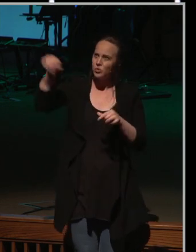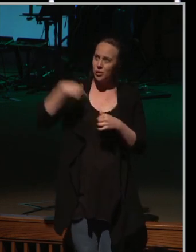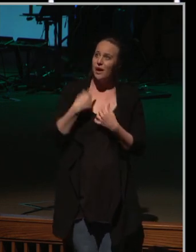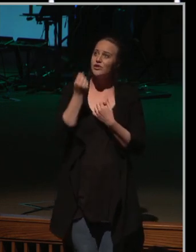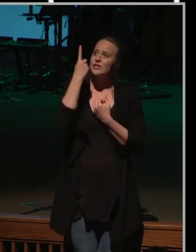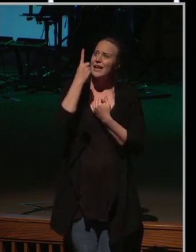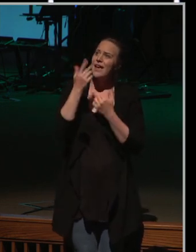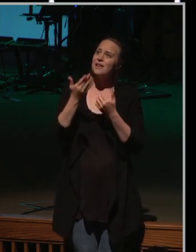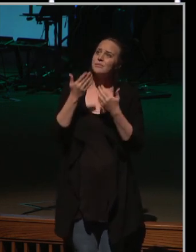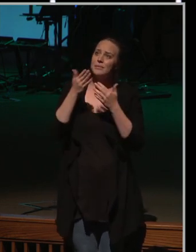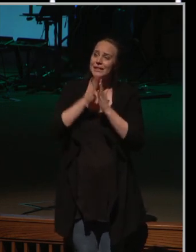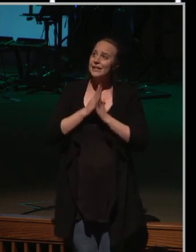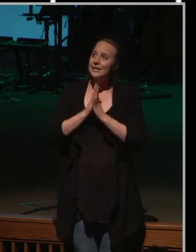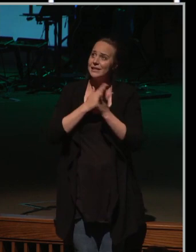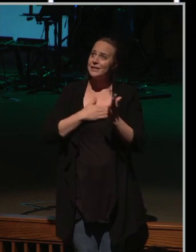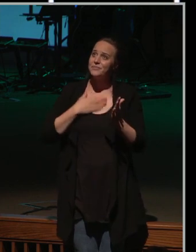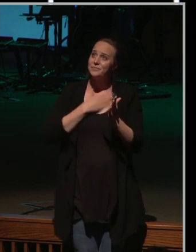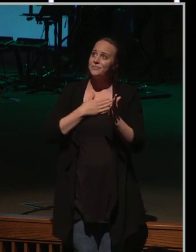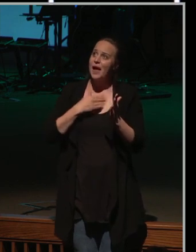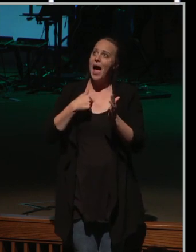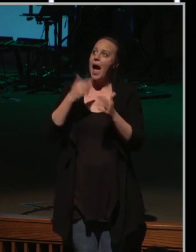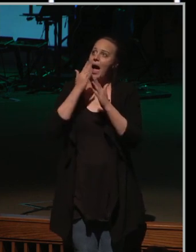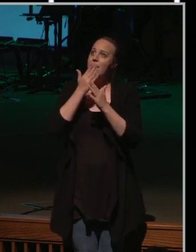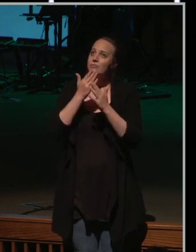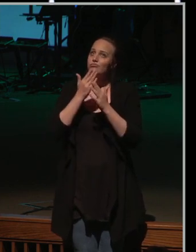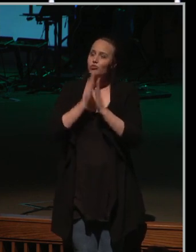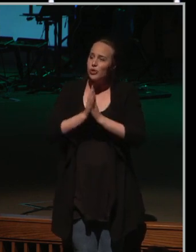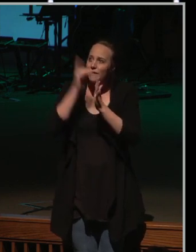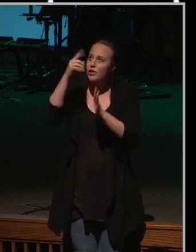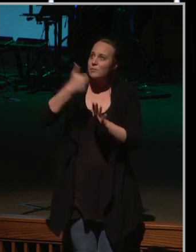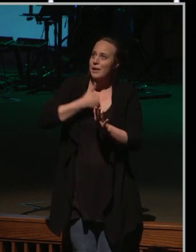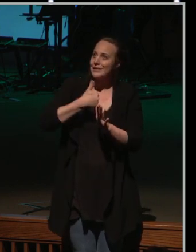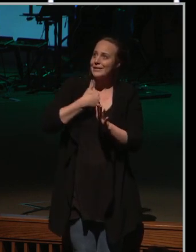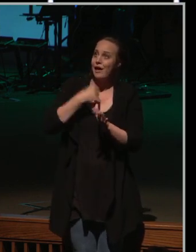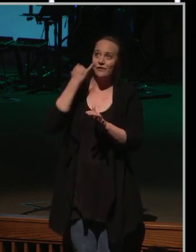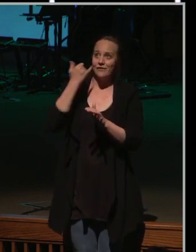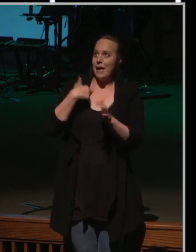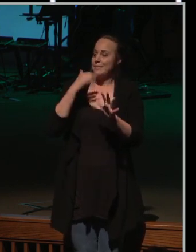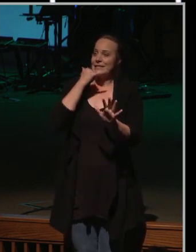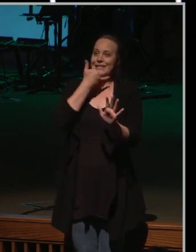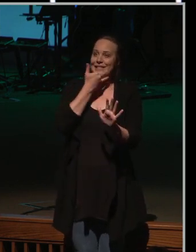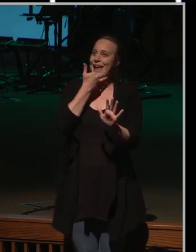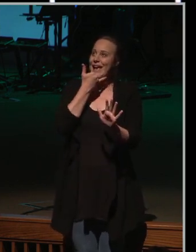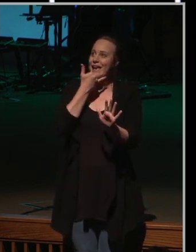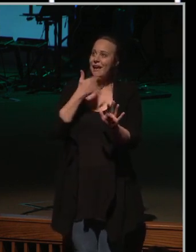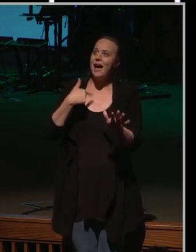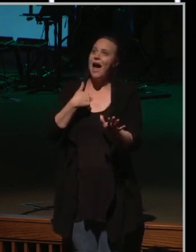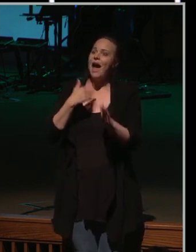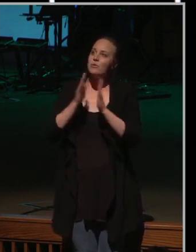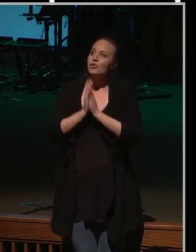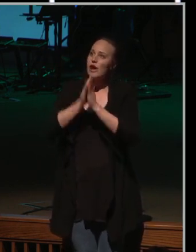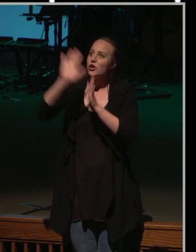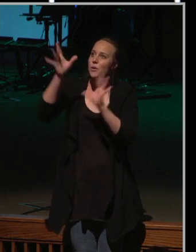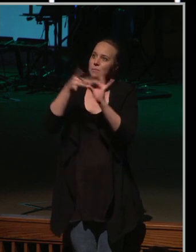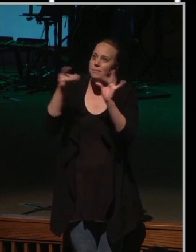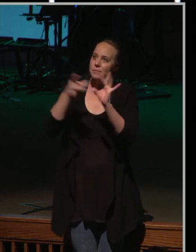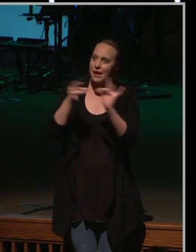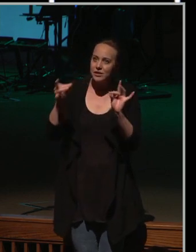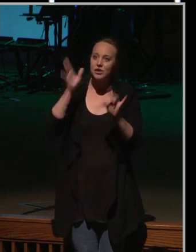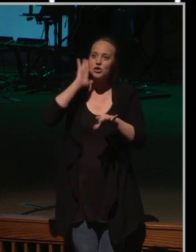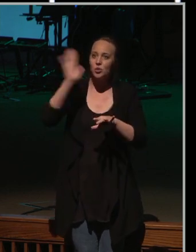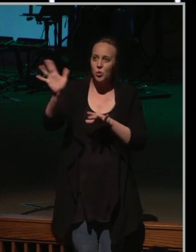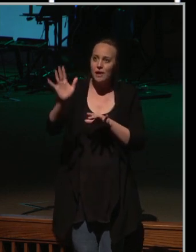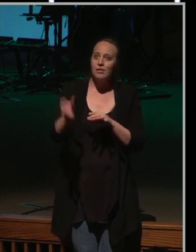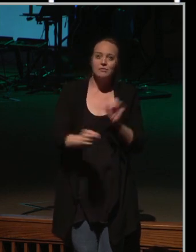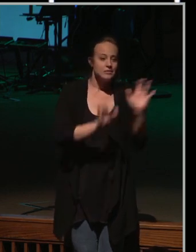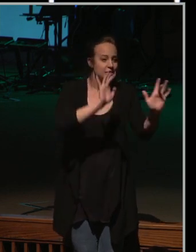And, Father, I just pray for myself that you would be at work, even if I bumble or stumble with my words. Father, I just pray that your message would go forward. We lift up all of